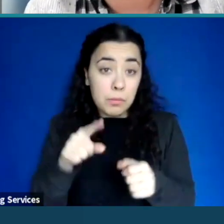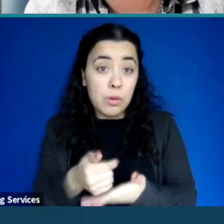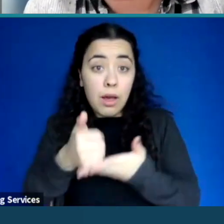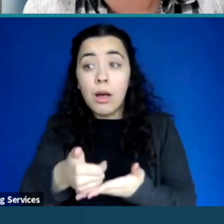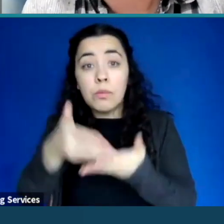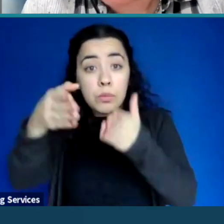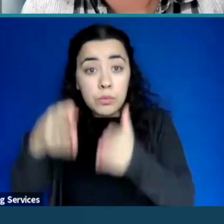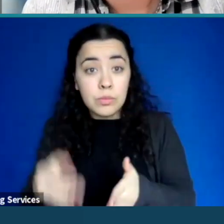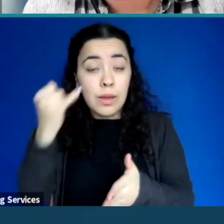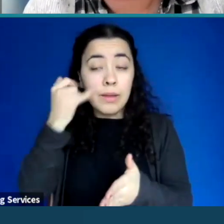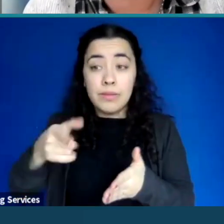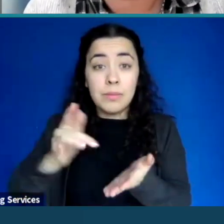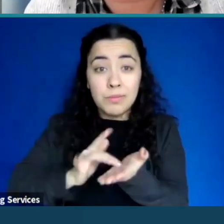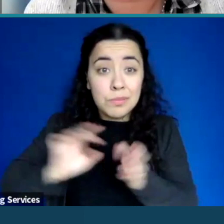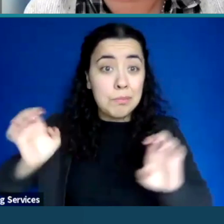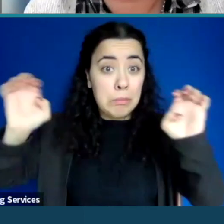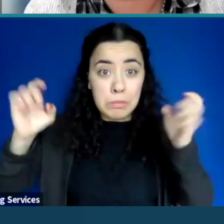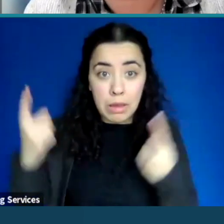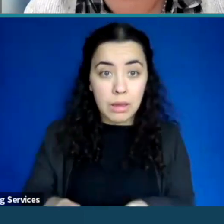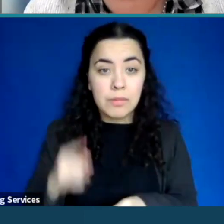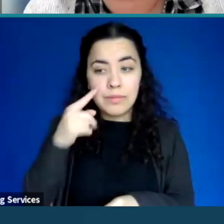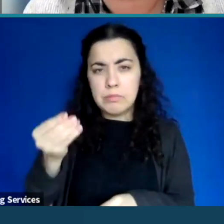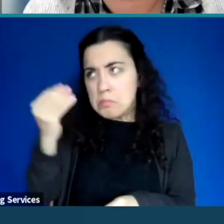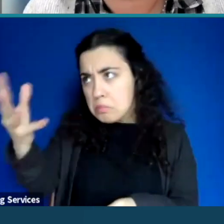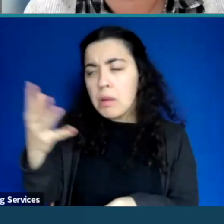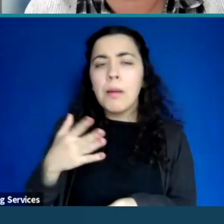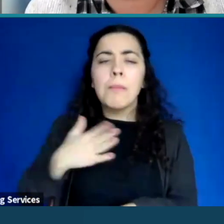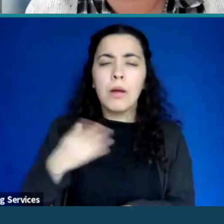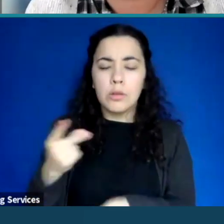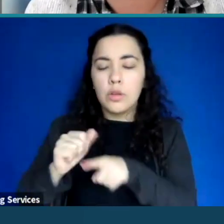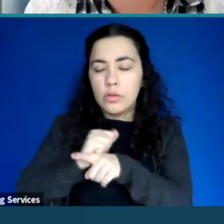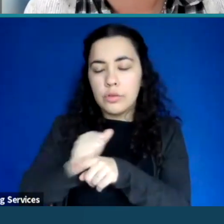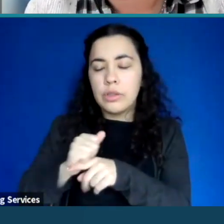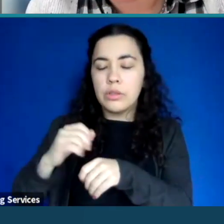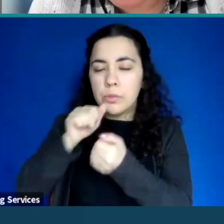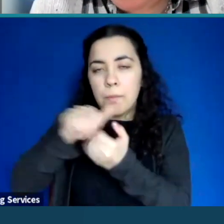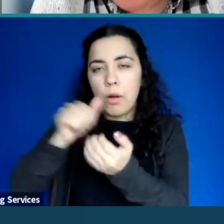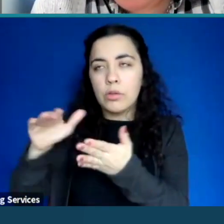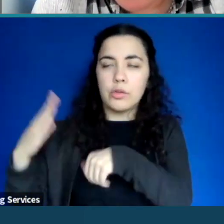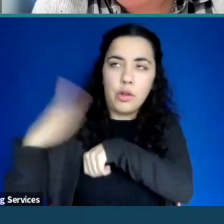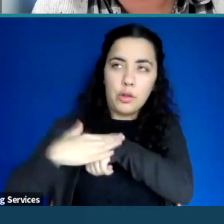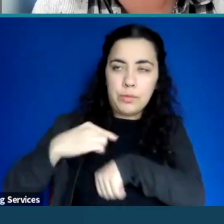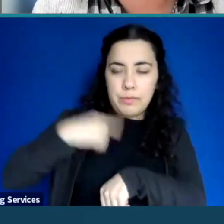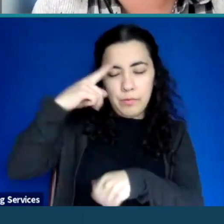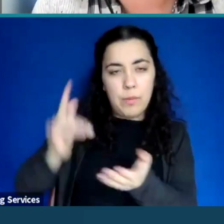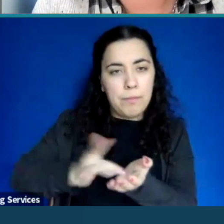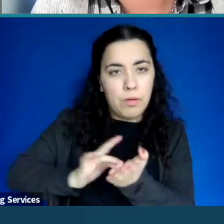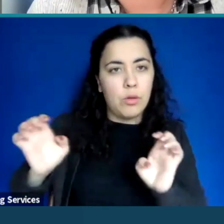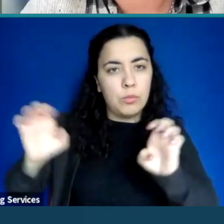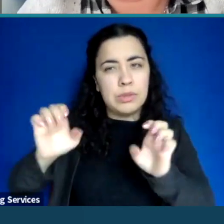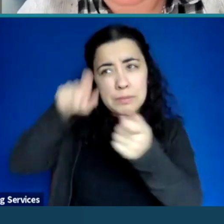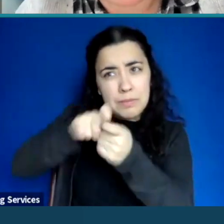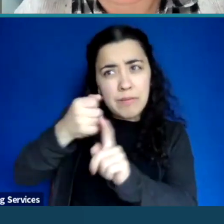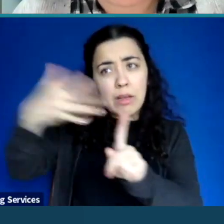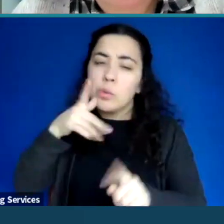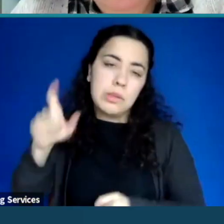they have a medical emergency. So if they tell you my dog is trained to bark to alert me to a medical emergency, they don't have to necessarily specify what